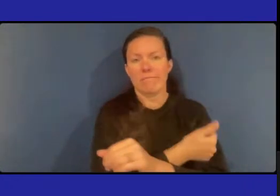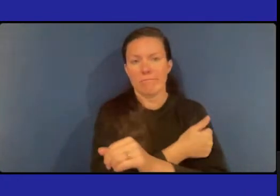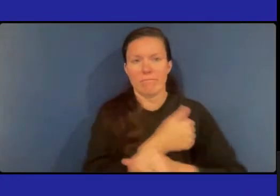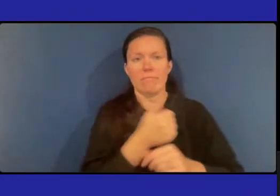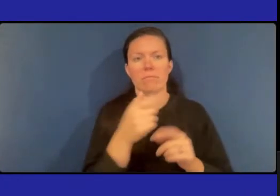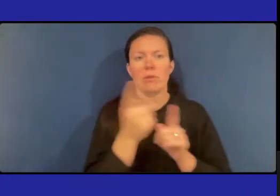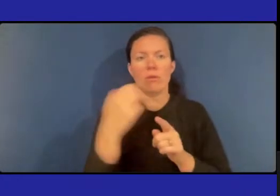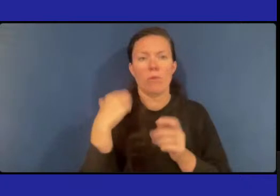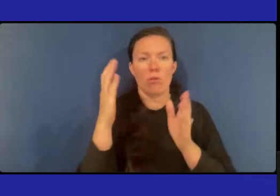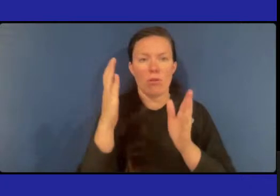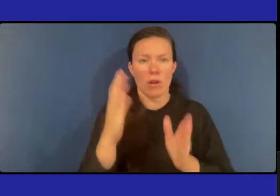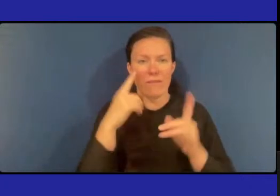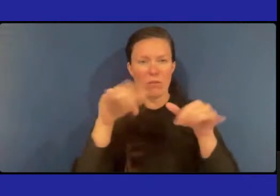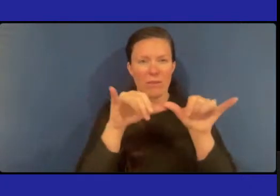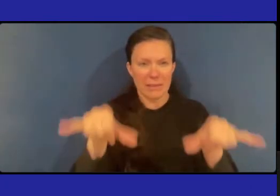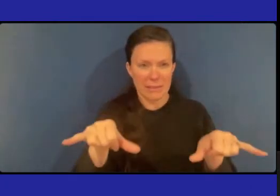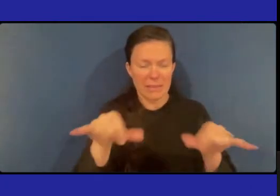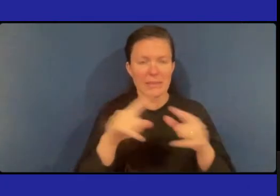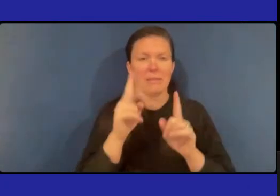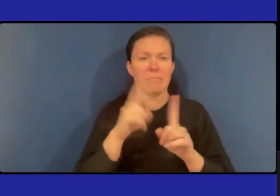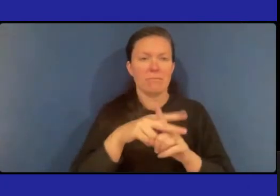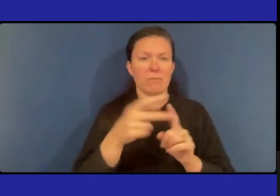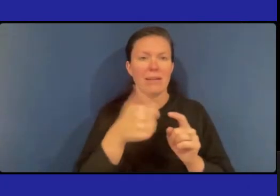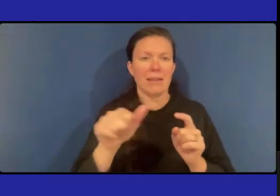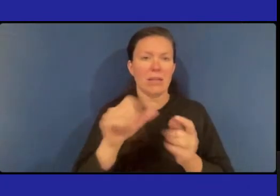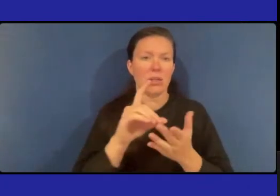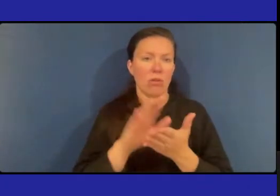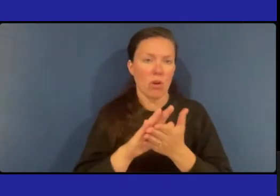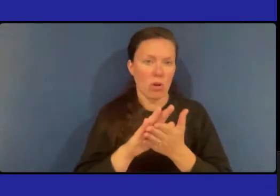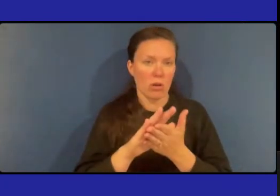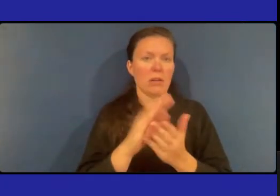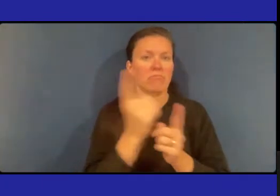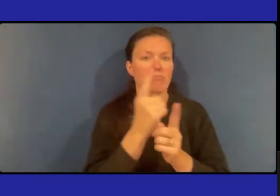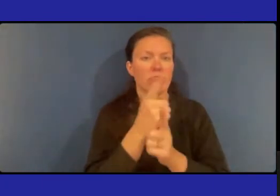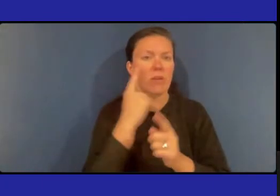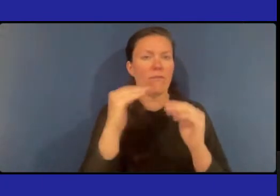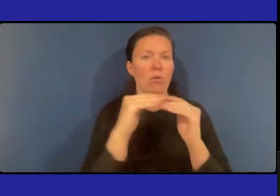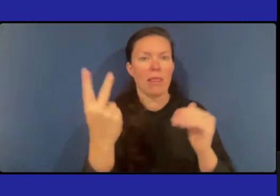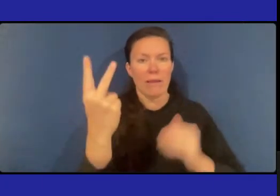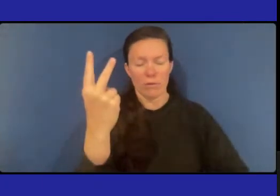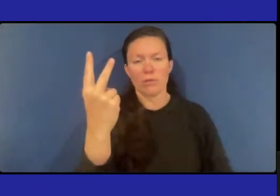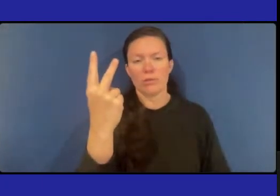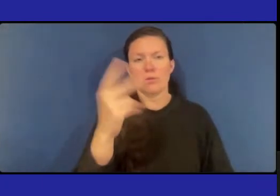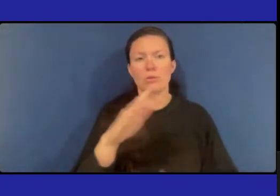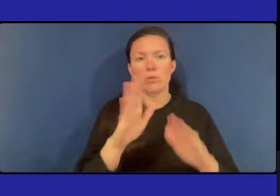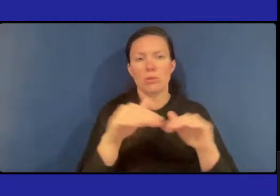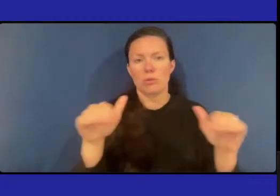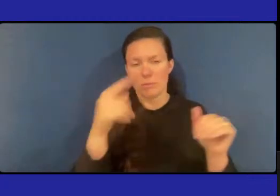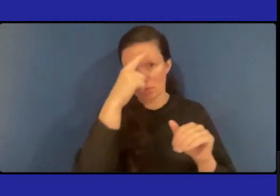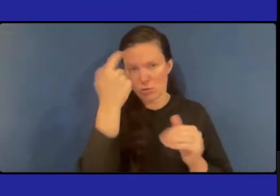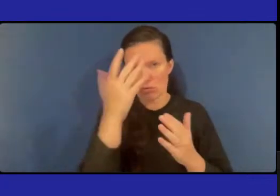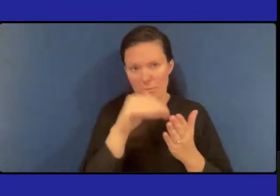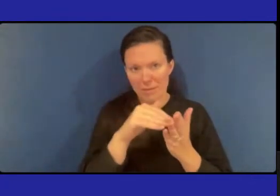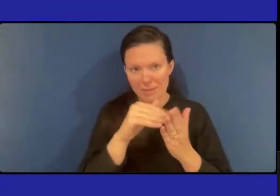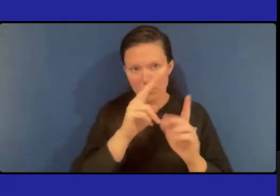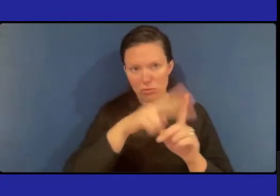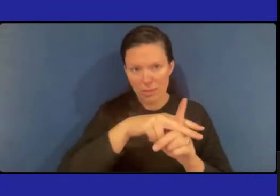of the system to execute any and all documents necessary to verify Level 2 pediatric trauma center designation